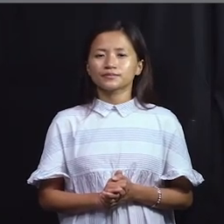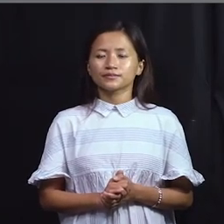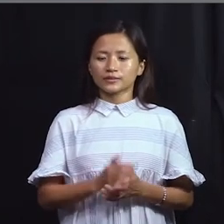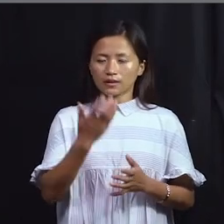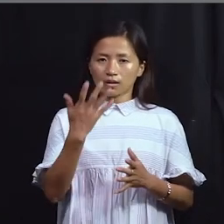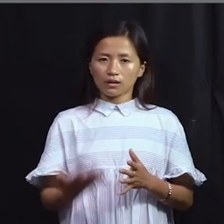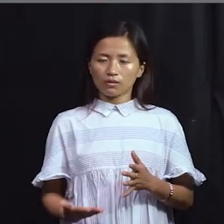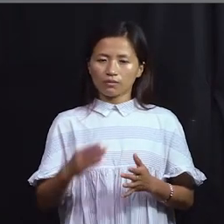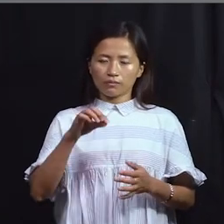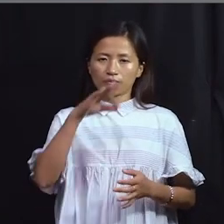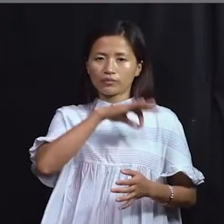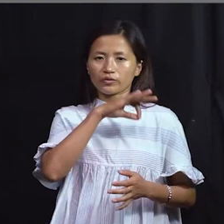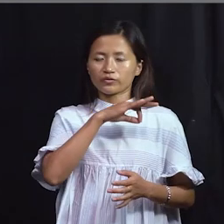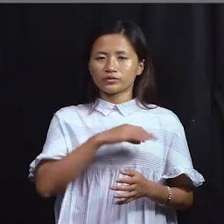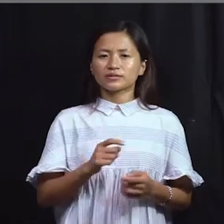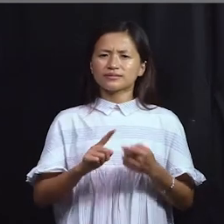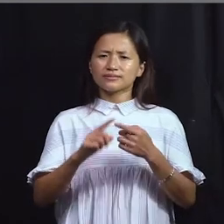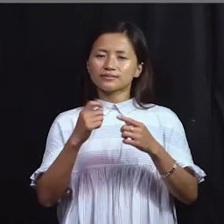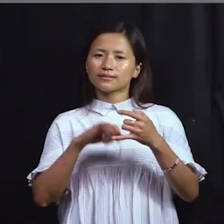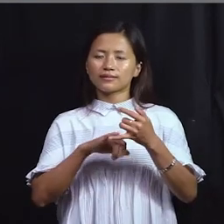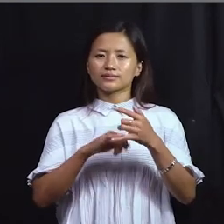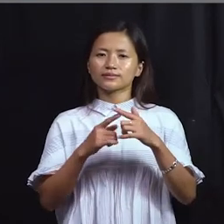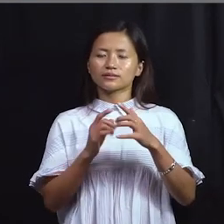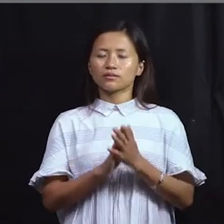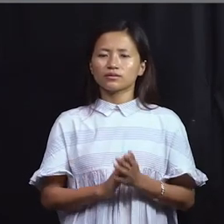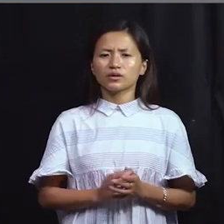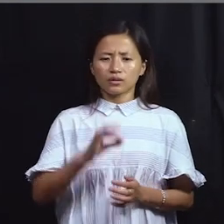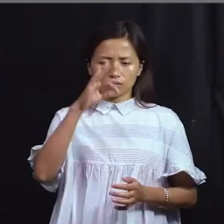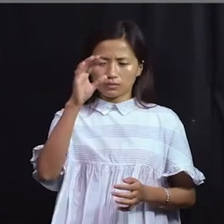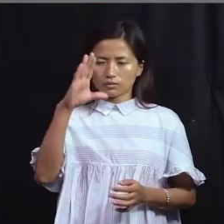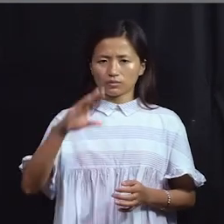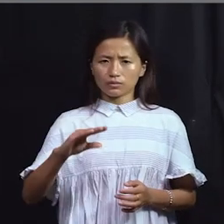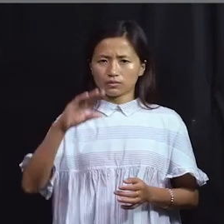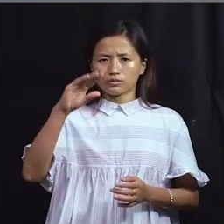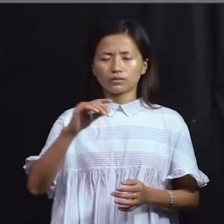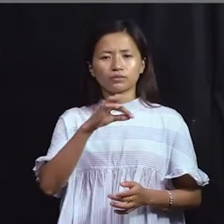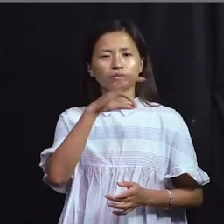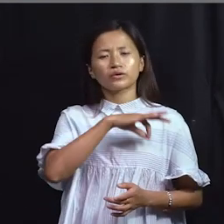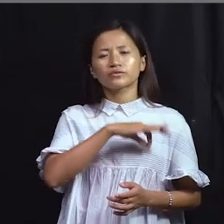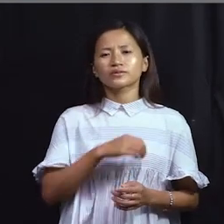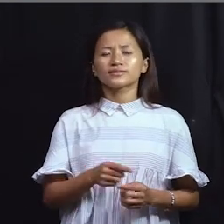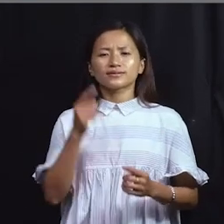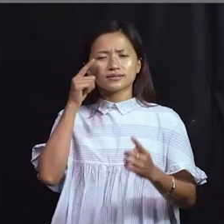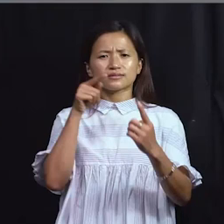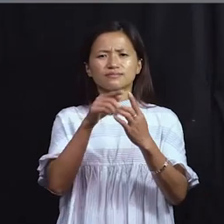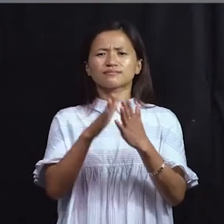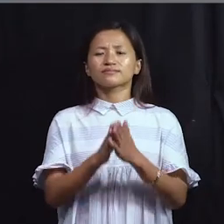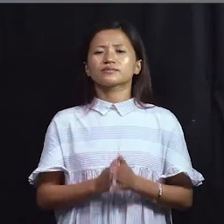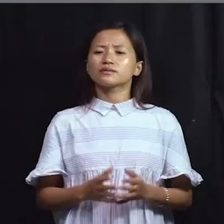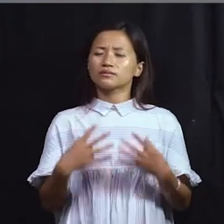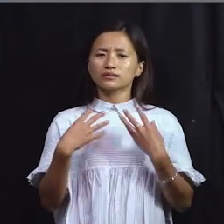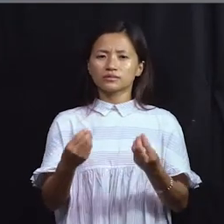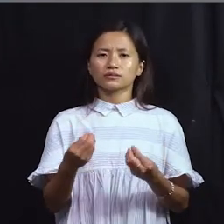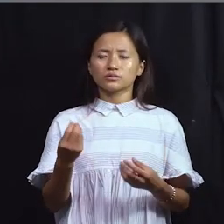low profit estimation or because of low profit expectation. There are some areas where private entrepreneurs are not willing